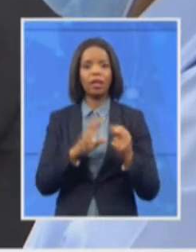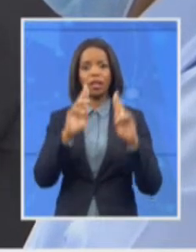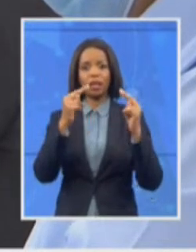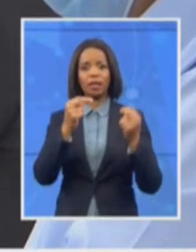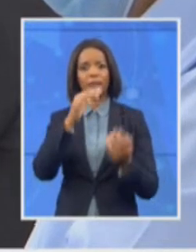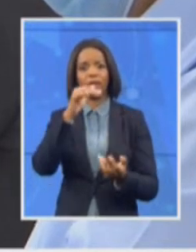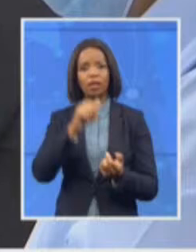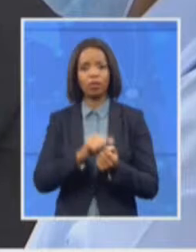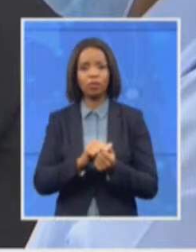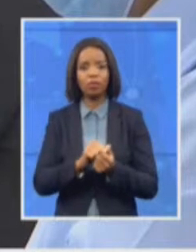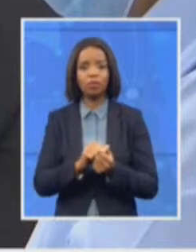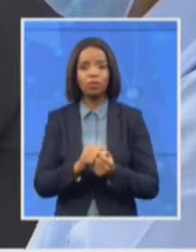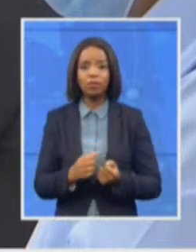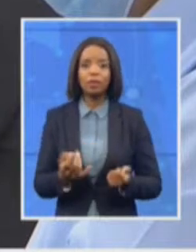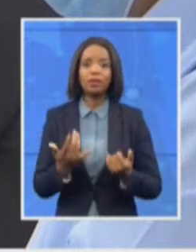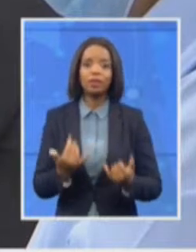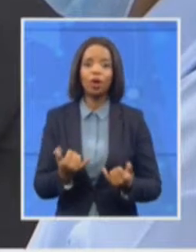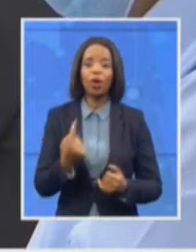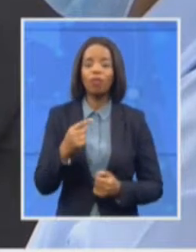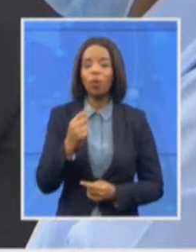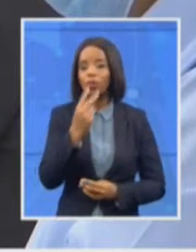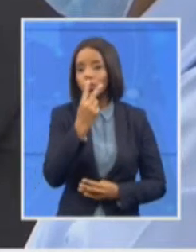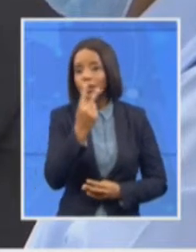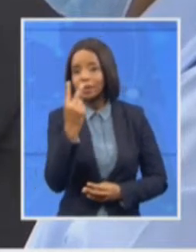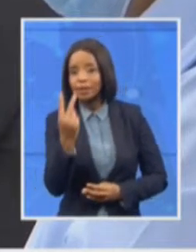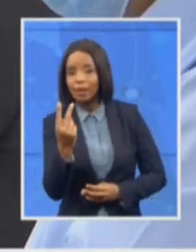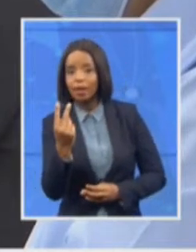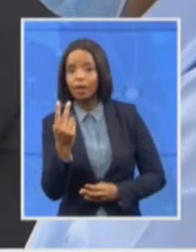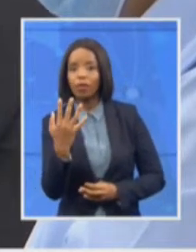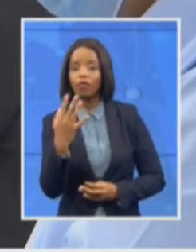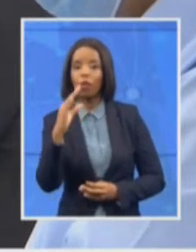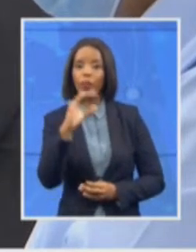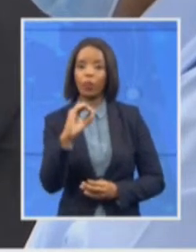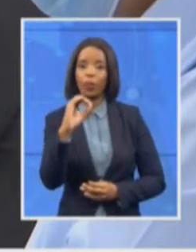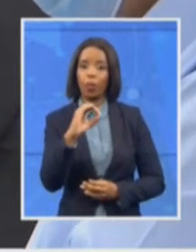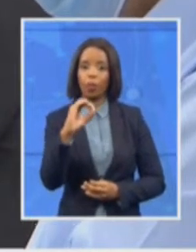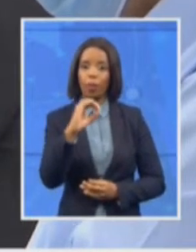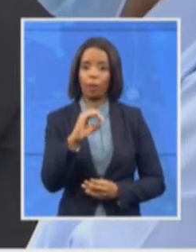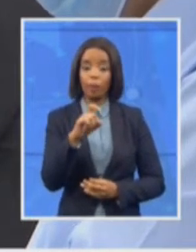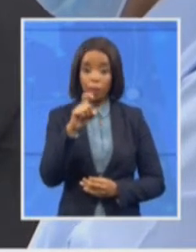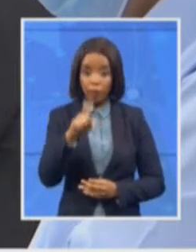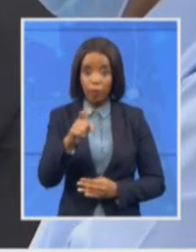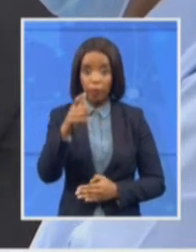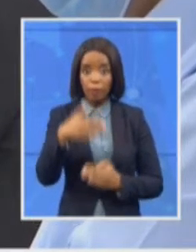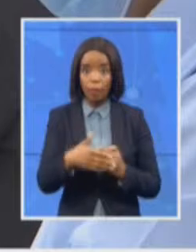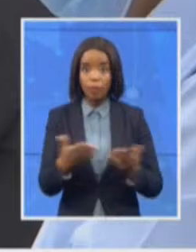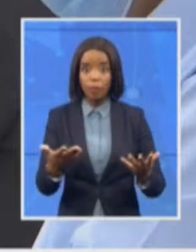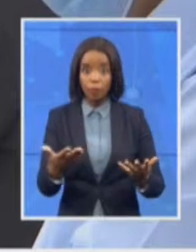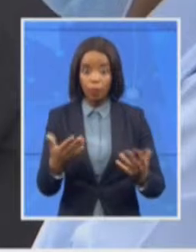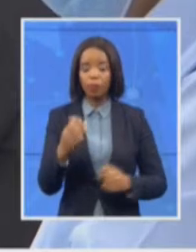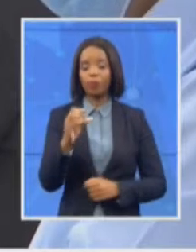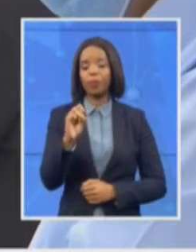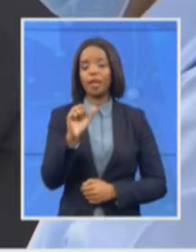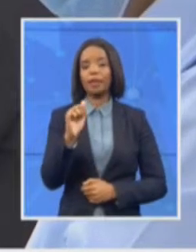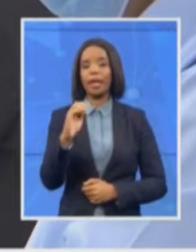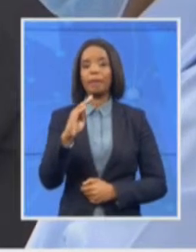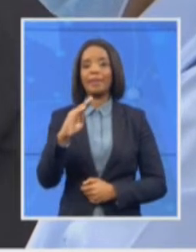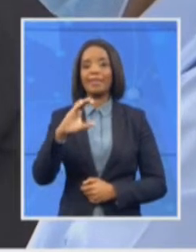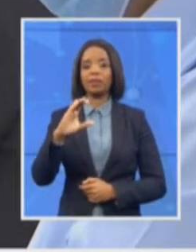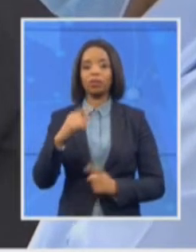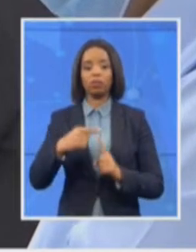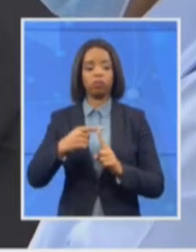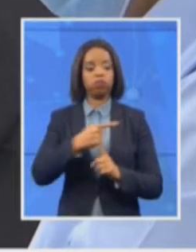October. Your aforesaid conduct resulted in the SABC breaching the terms of the court order dated 14 September